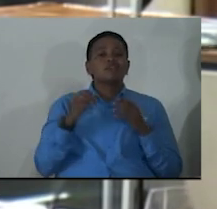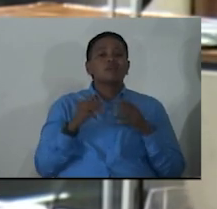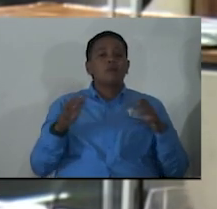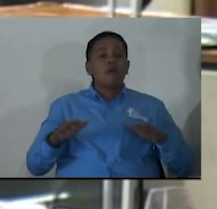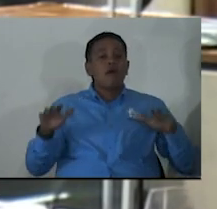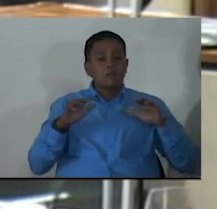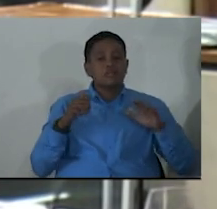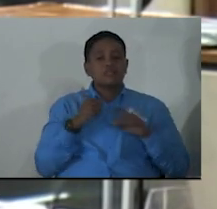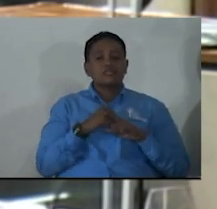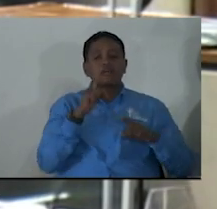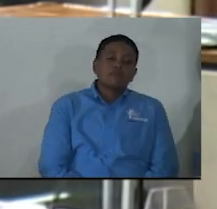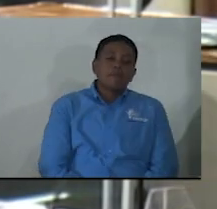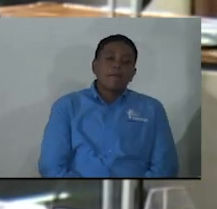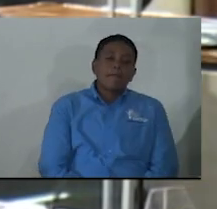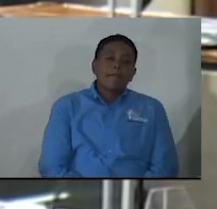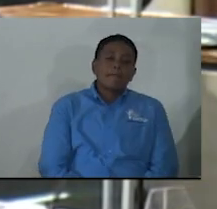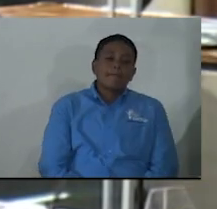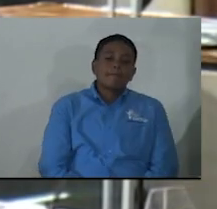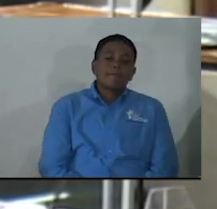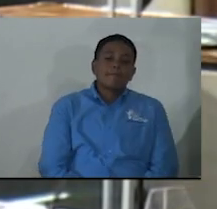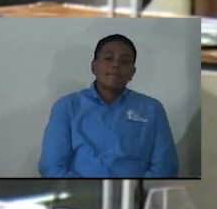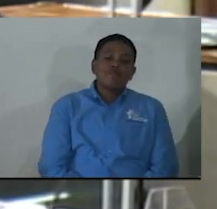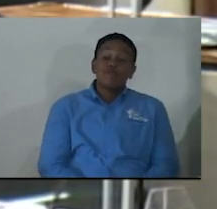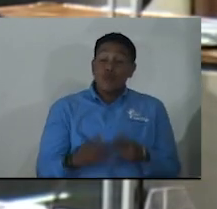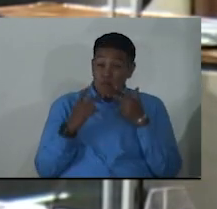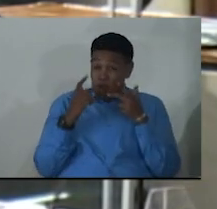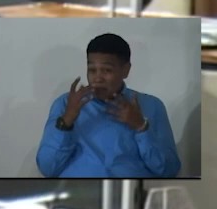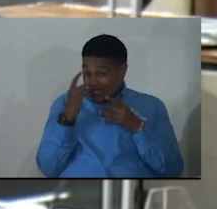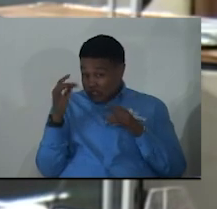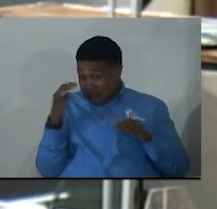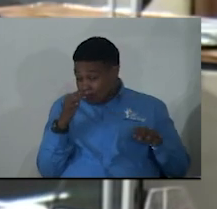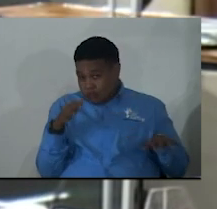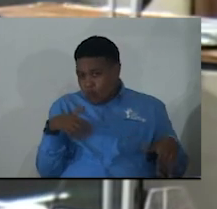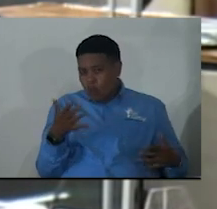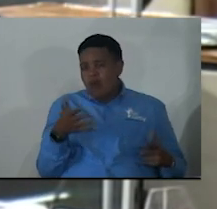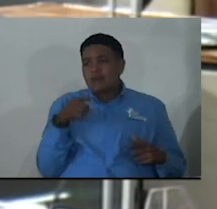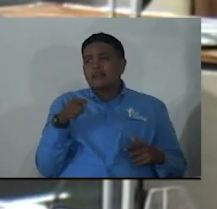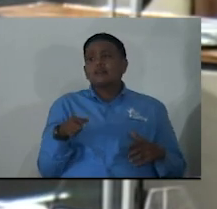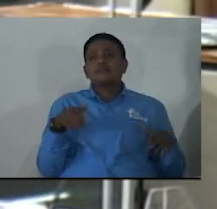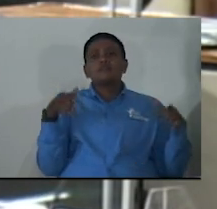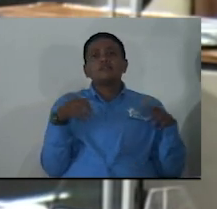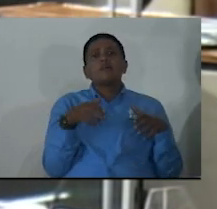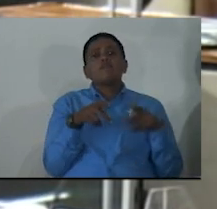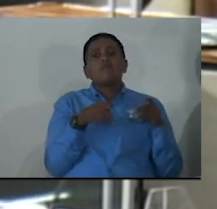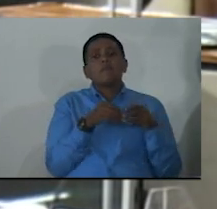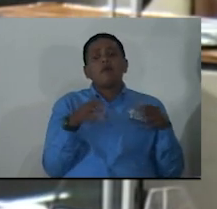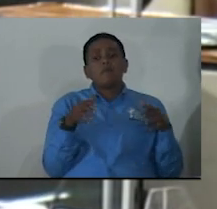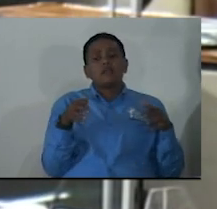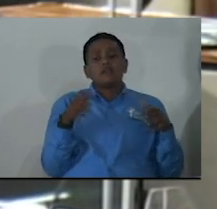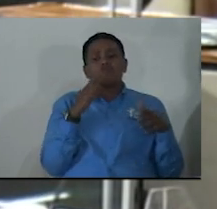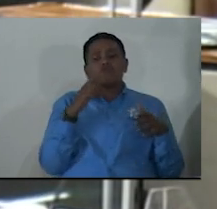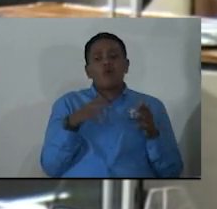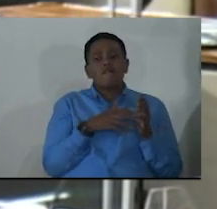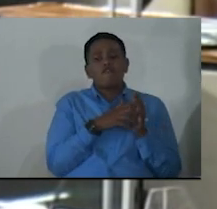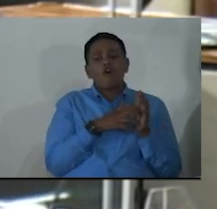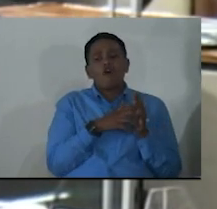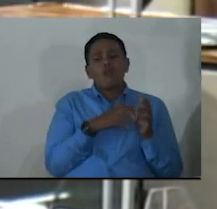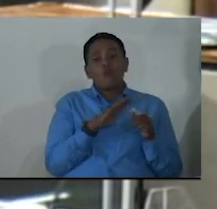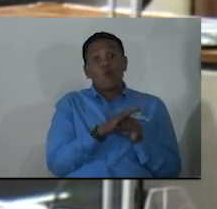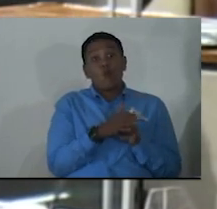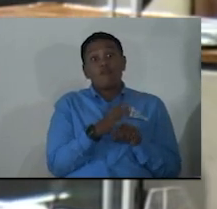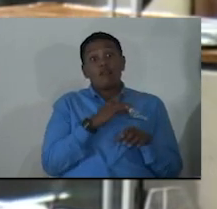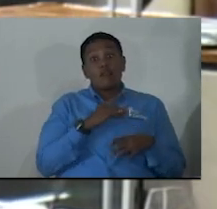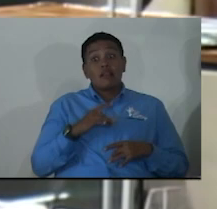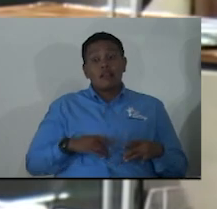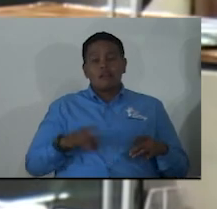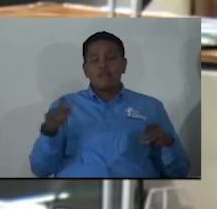is vaccinated. It is in the public interest, therefore, Madam Speaker, that this segment of the population that is vulnerable to COVID-19